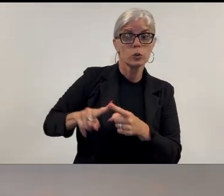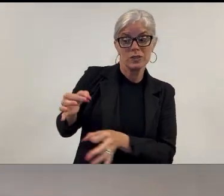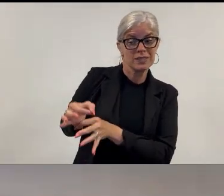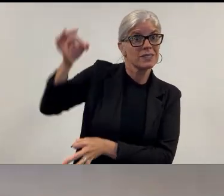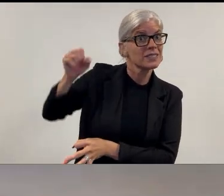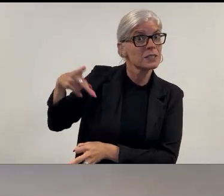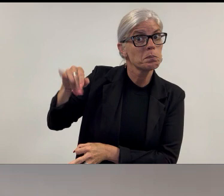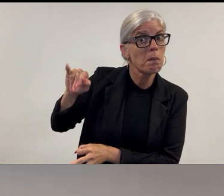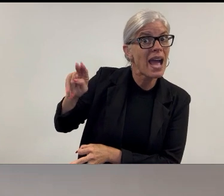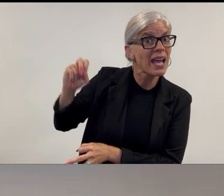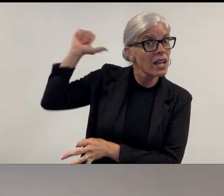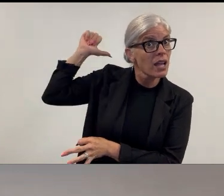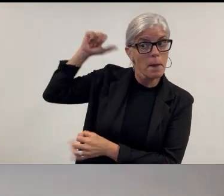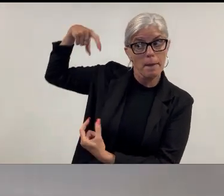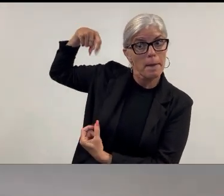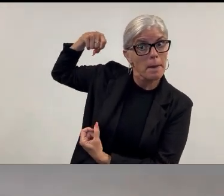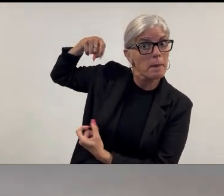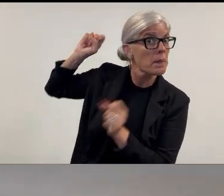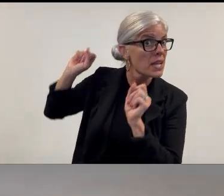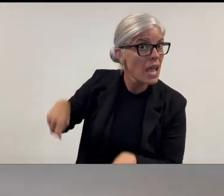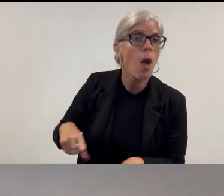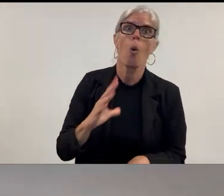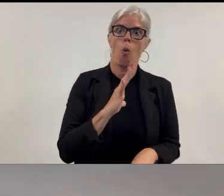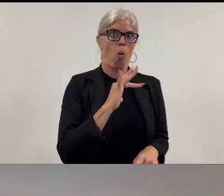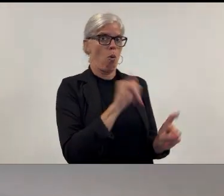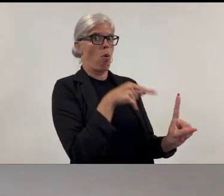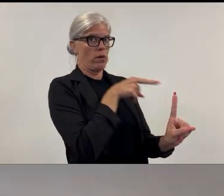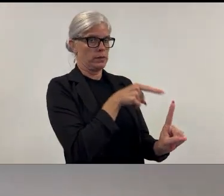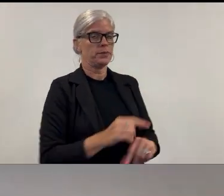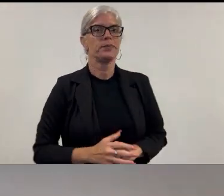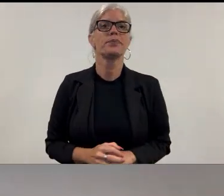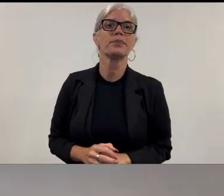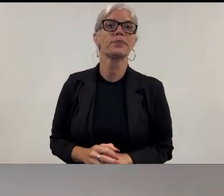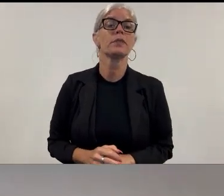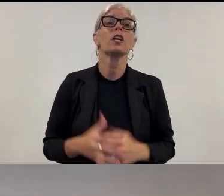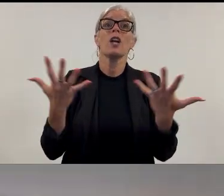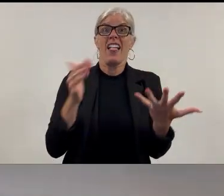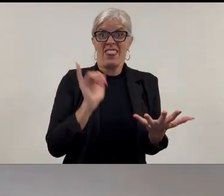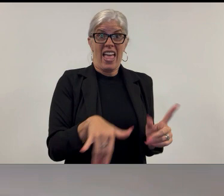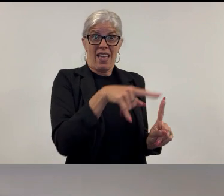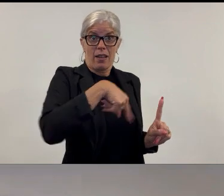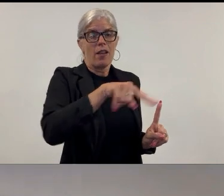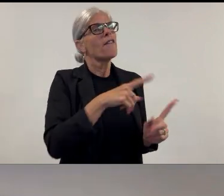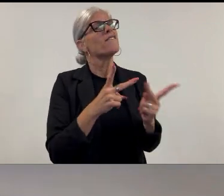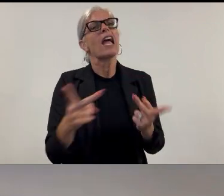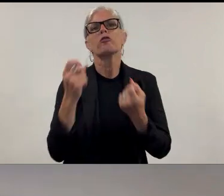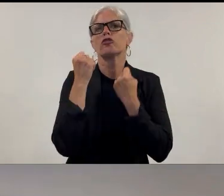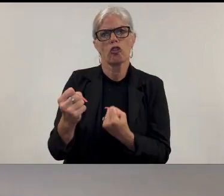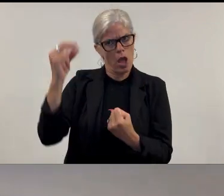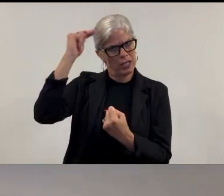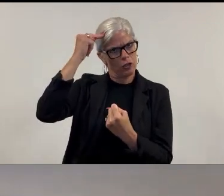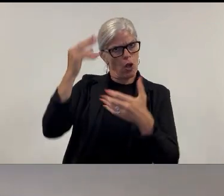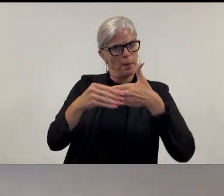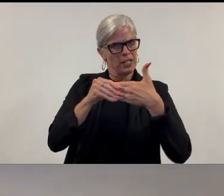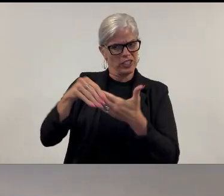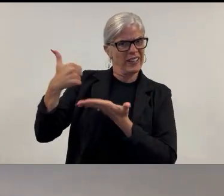the brain with TMS or TDCS and continuing with the cervical or spinal, or combining peripheral nerve with